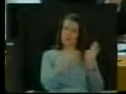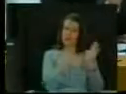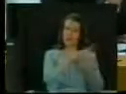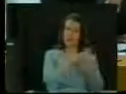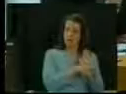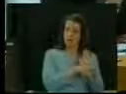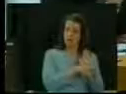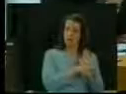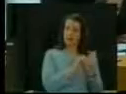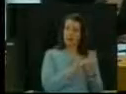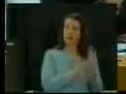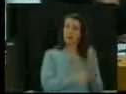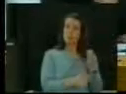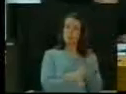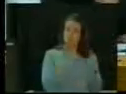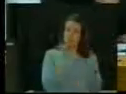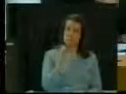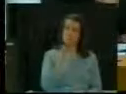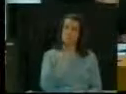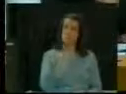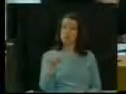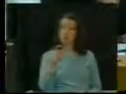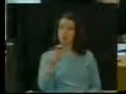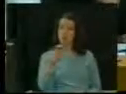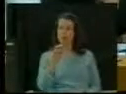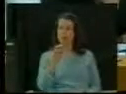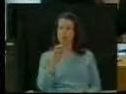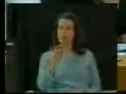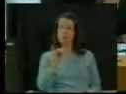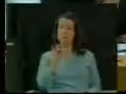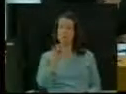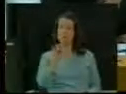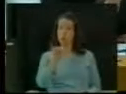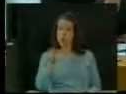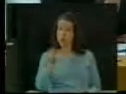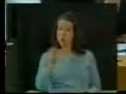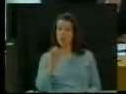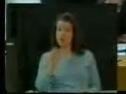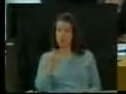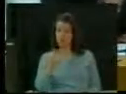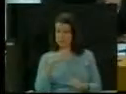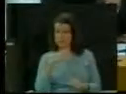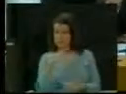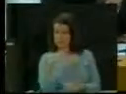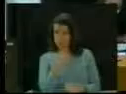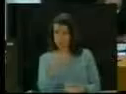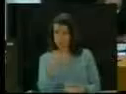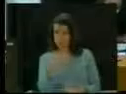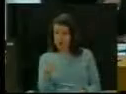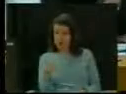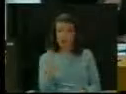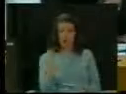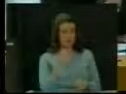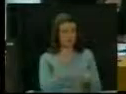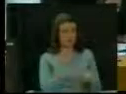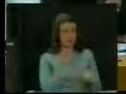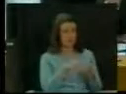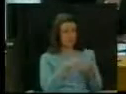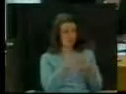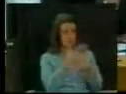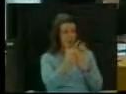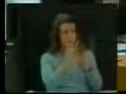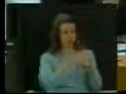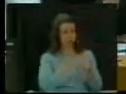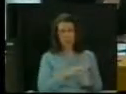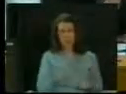policy was what the majority of the ethics panel said it was. That's right. It takes 5 votes. And so I frankly am not comfortable with that. I feel